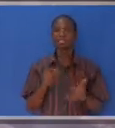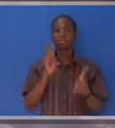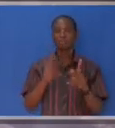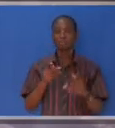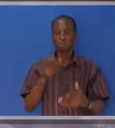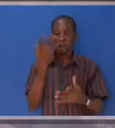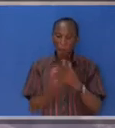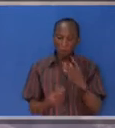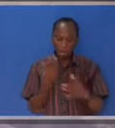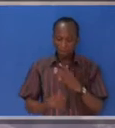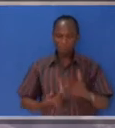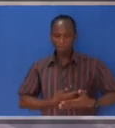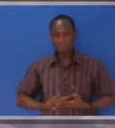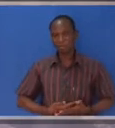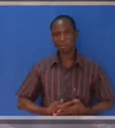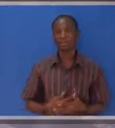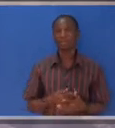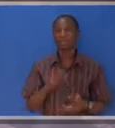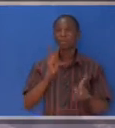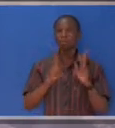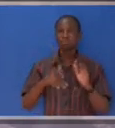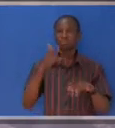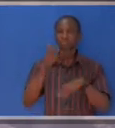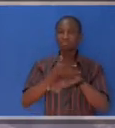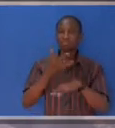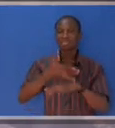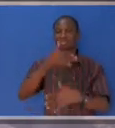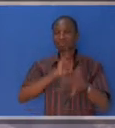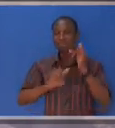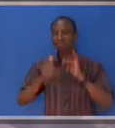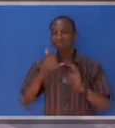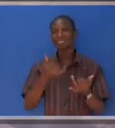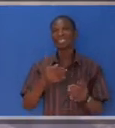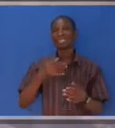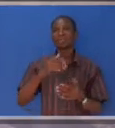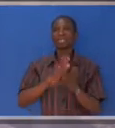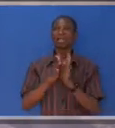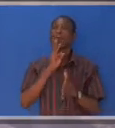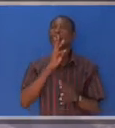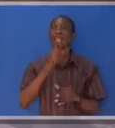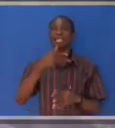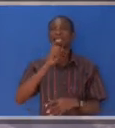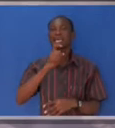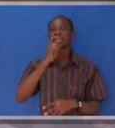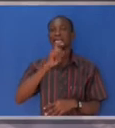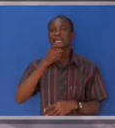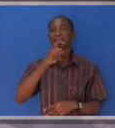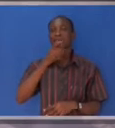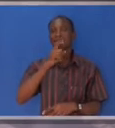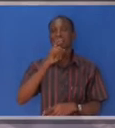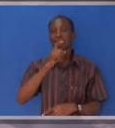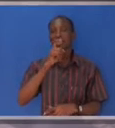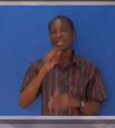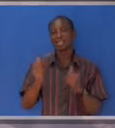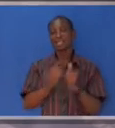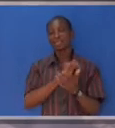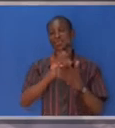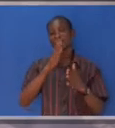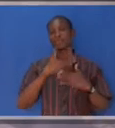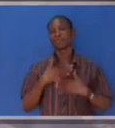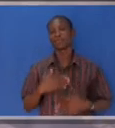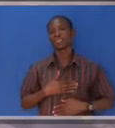to gu wɔn a nsa na biribiara ɛyɛ ɔmo nsuo ɔmo nom rinsa se oni